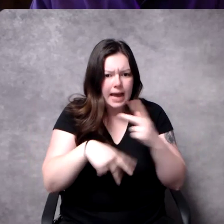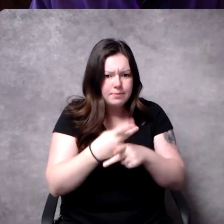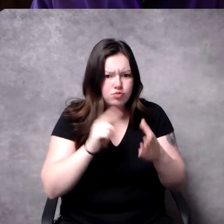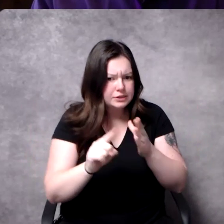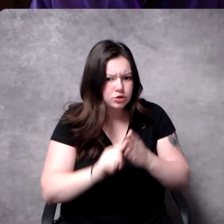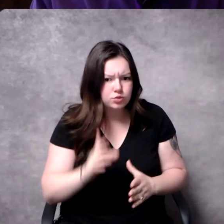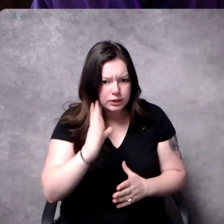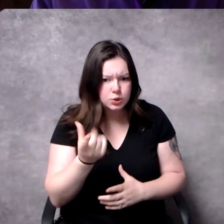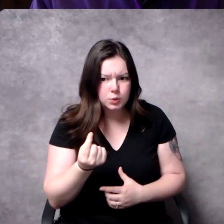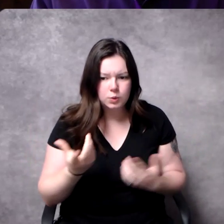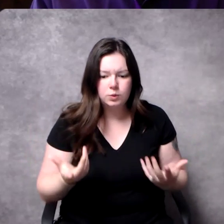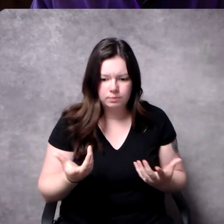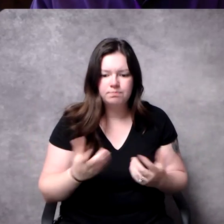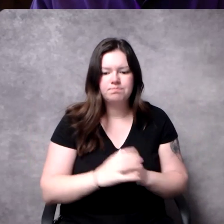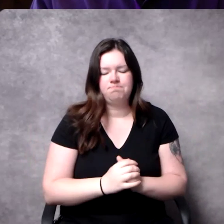along.